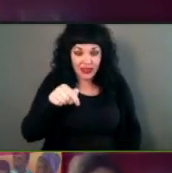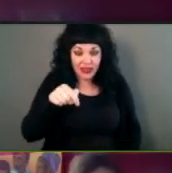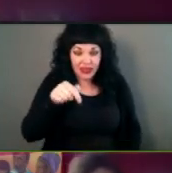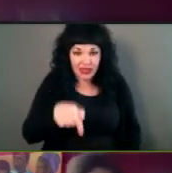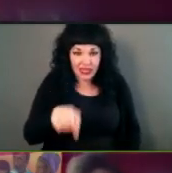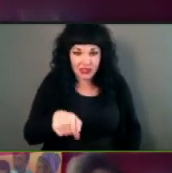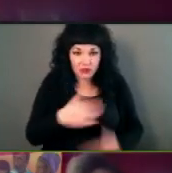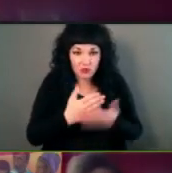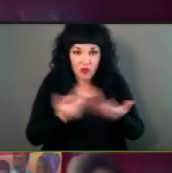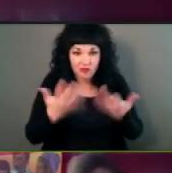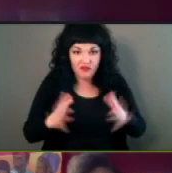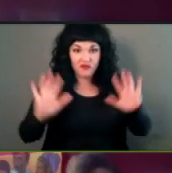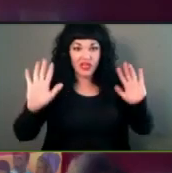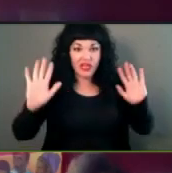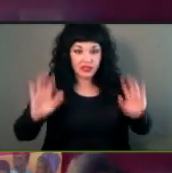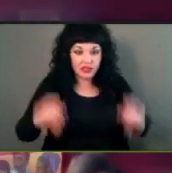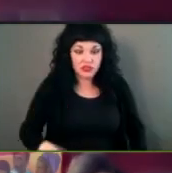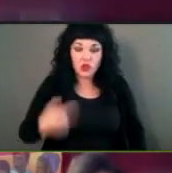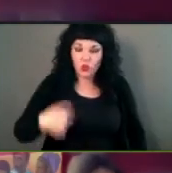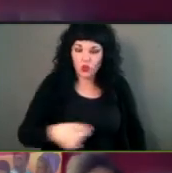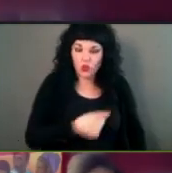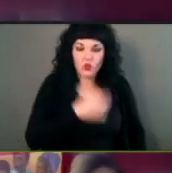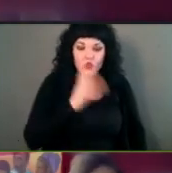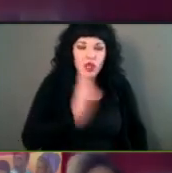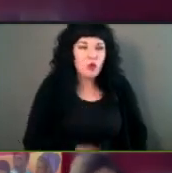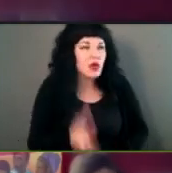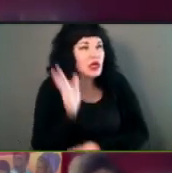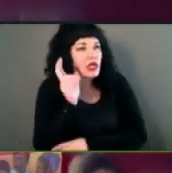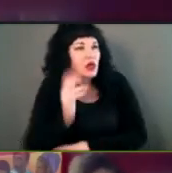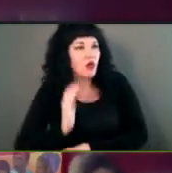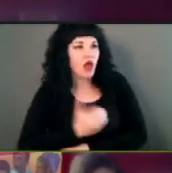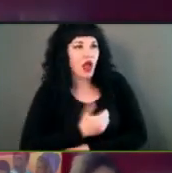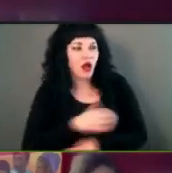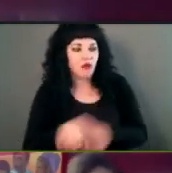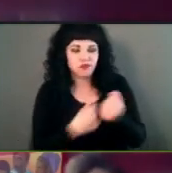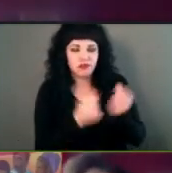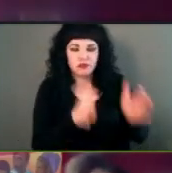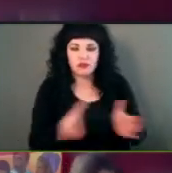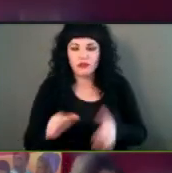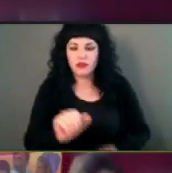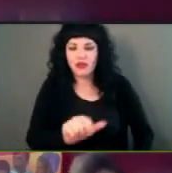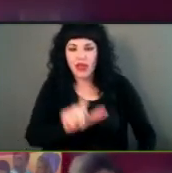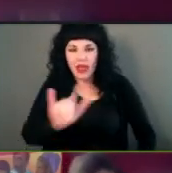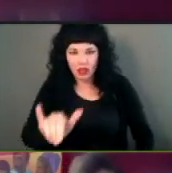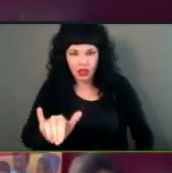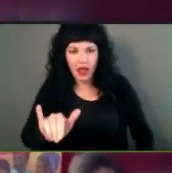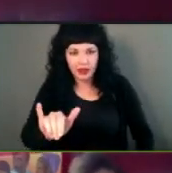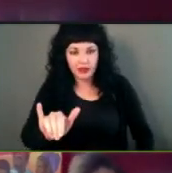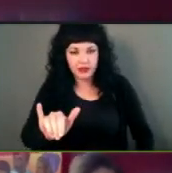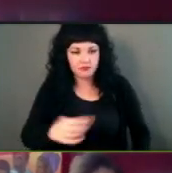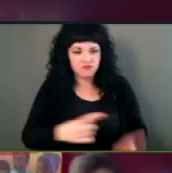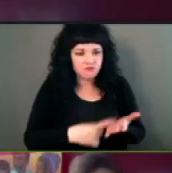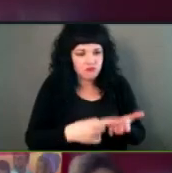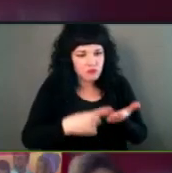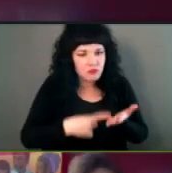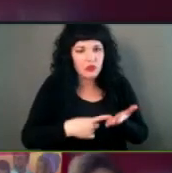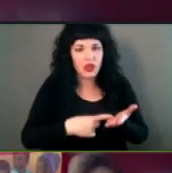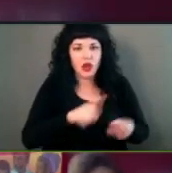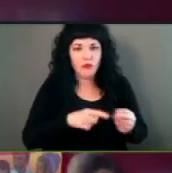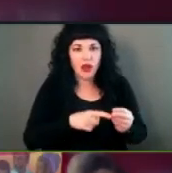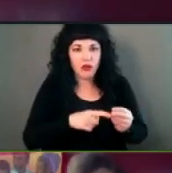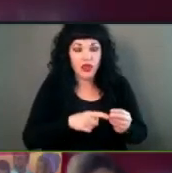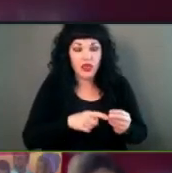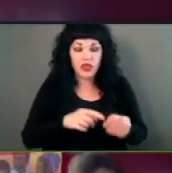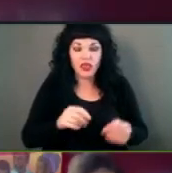allies to move us forward. And the struggles of Black people in this country has always historically raised the opportunities